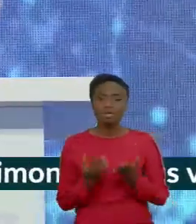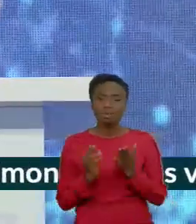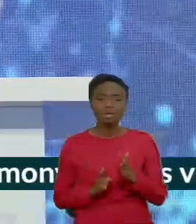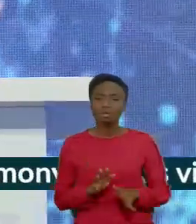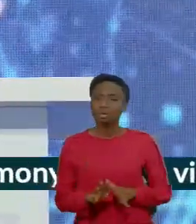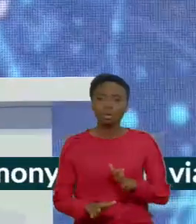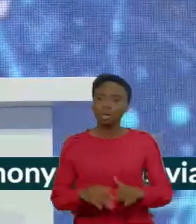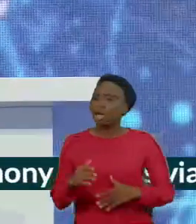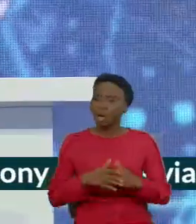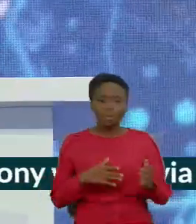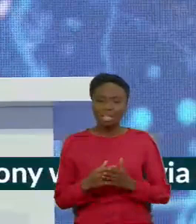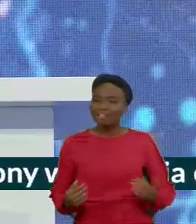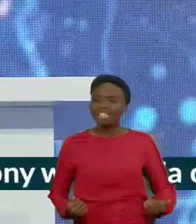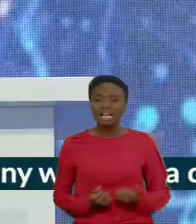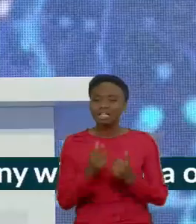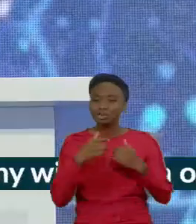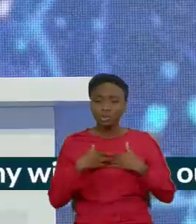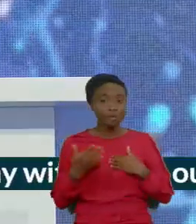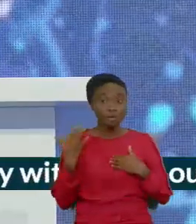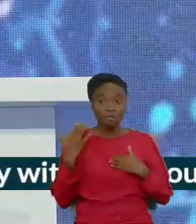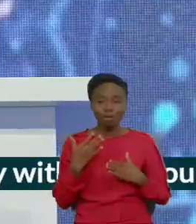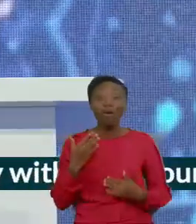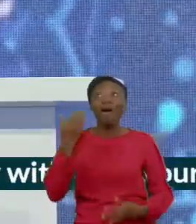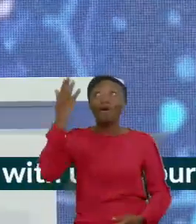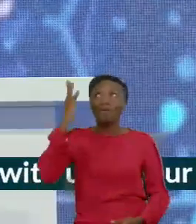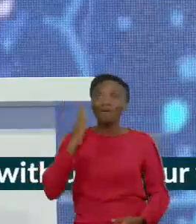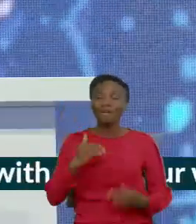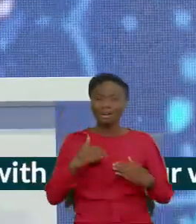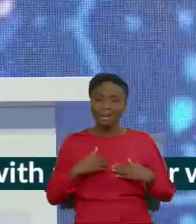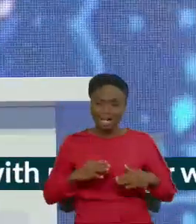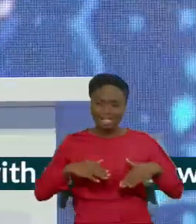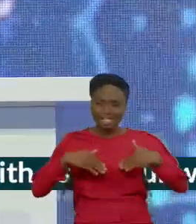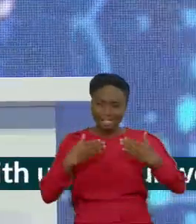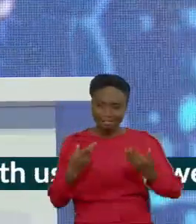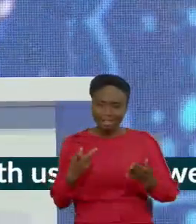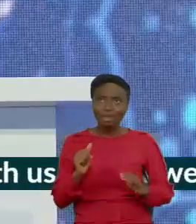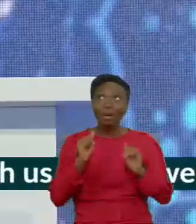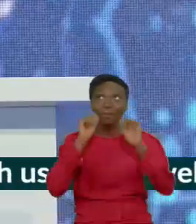now. God has given the miracle to you.